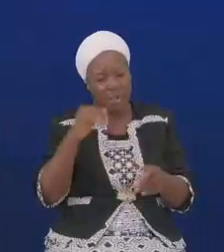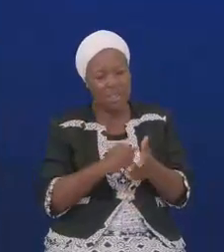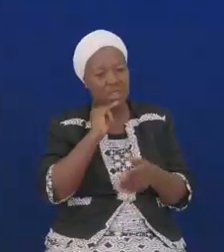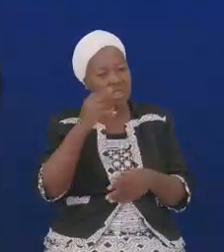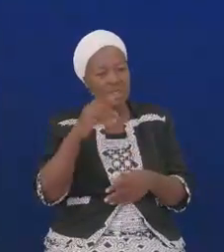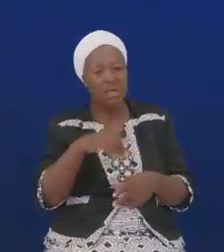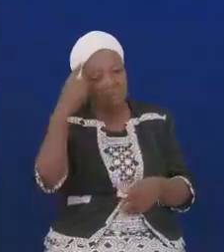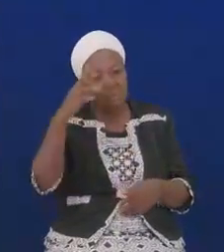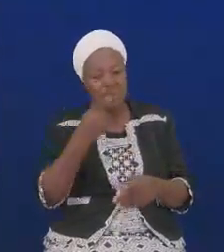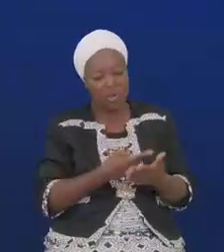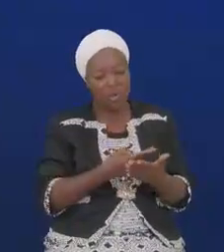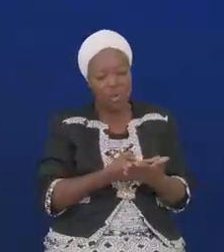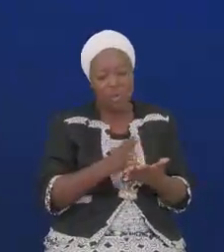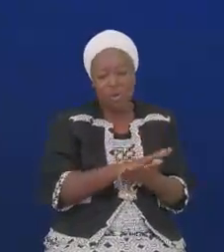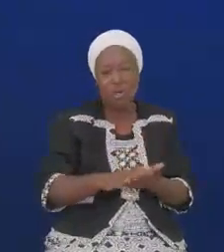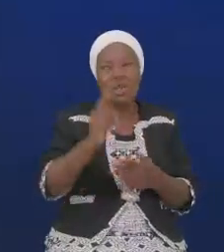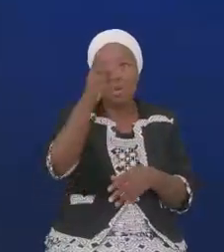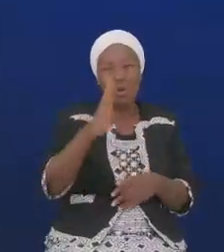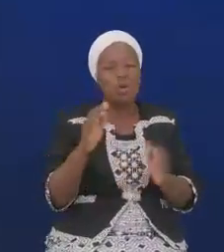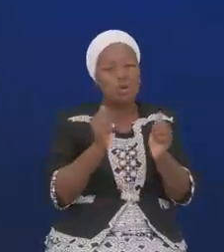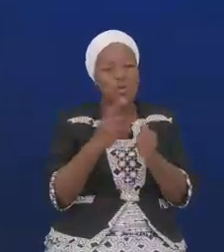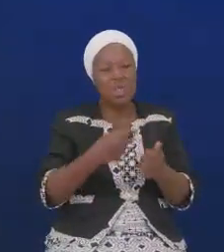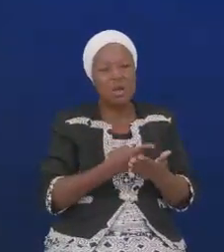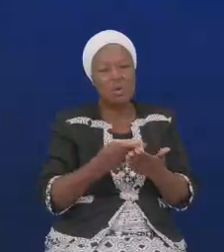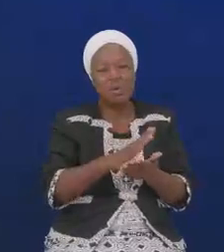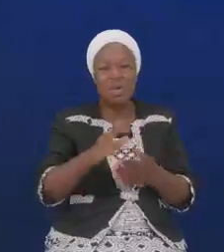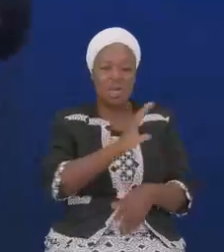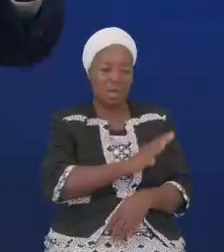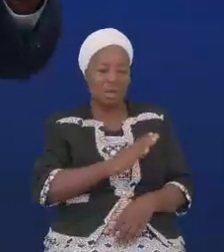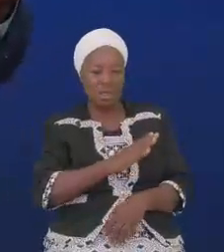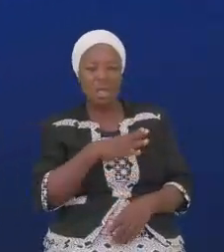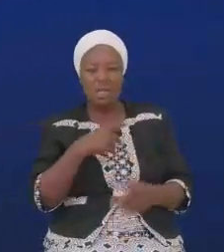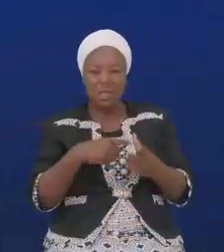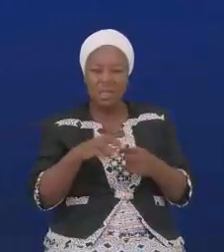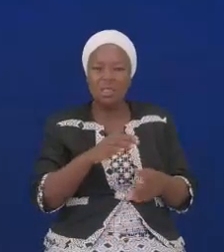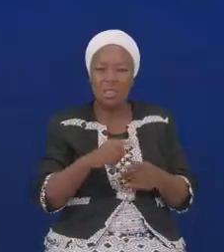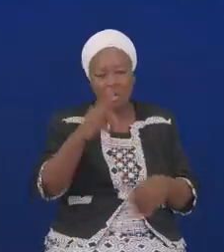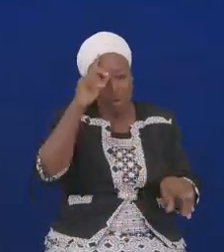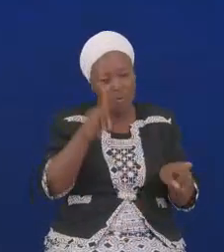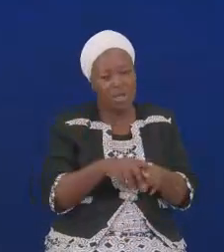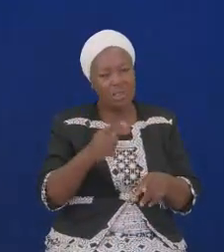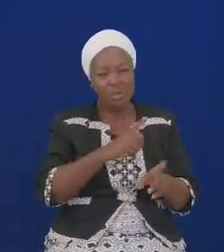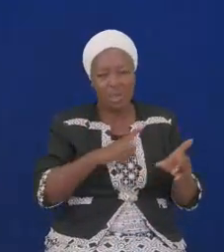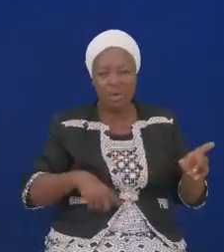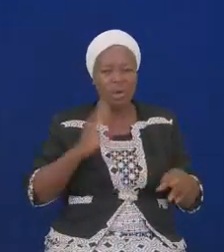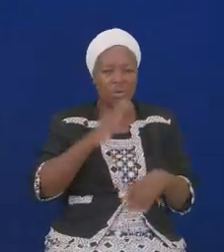character. It's a holy covenant he makes with us. The covenant of the Lord does not